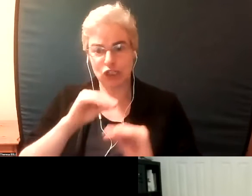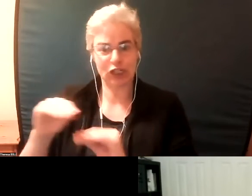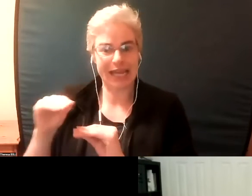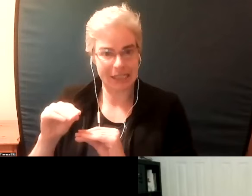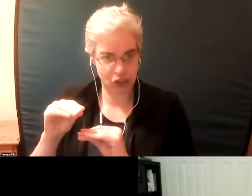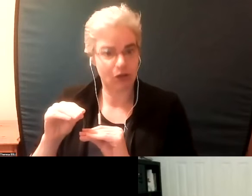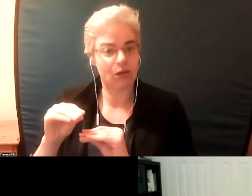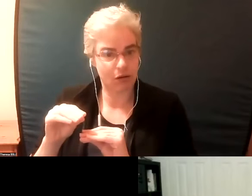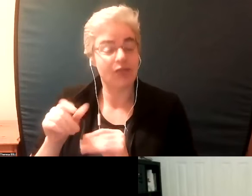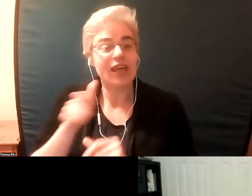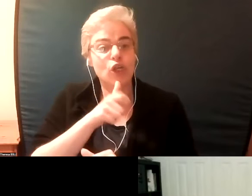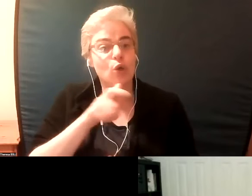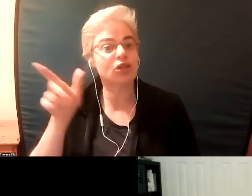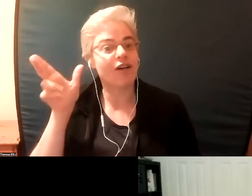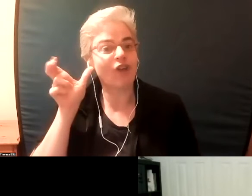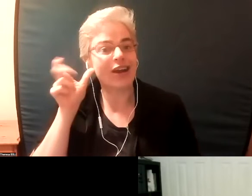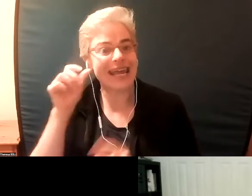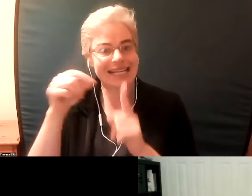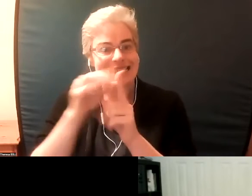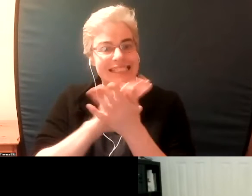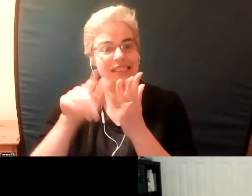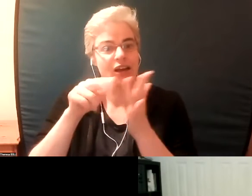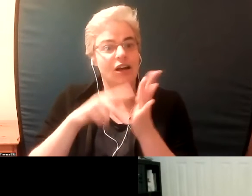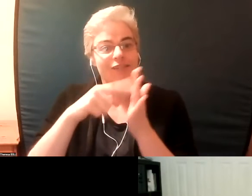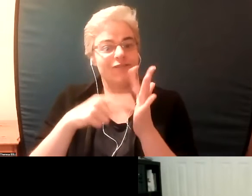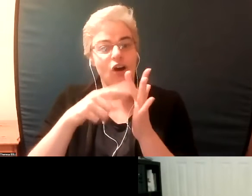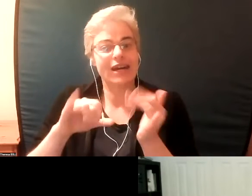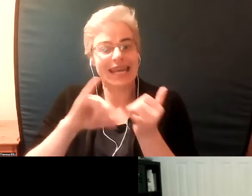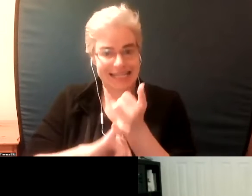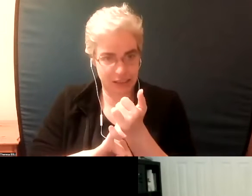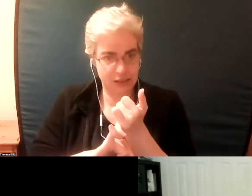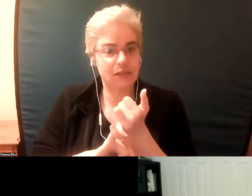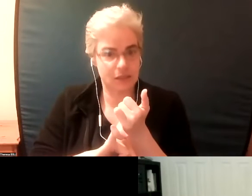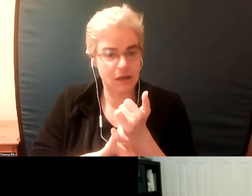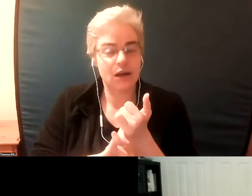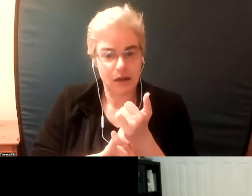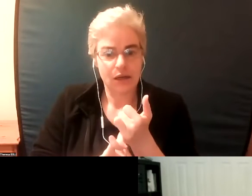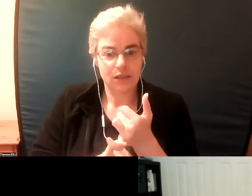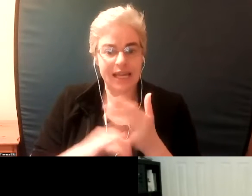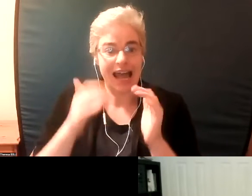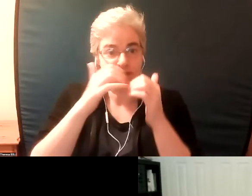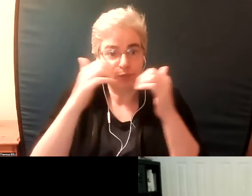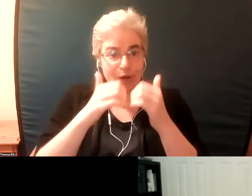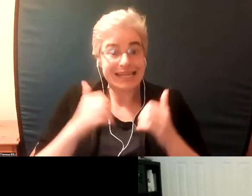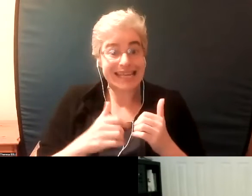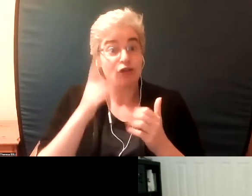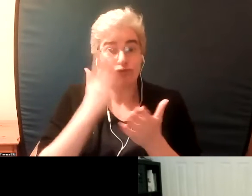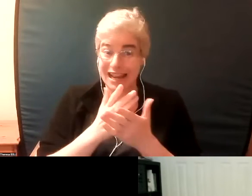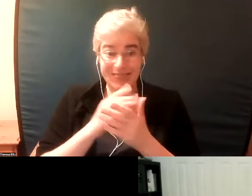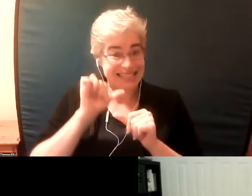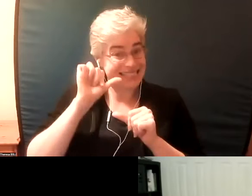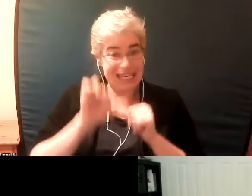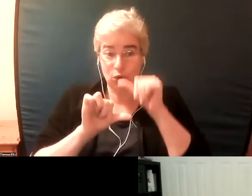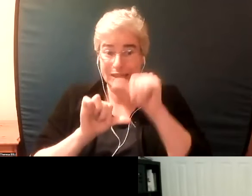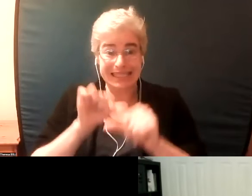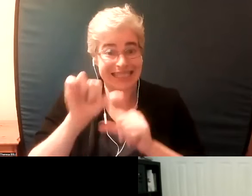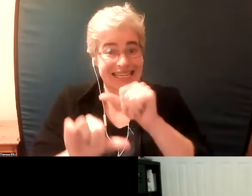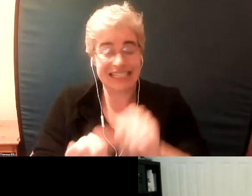break a word down into sounds. These are sounded out in order, and this is, well, it's sequencing. It's exactly what we're bad